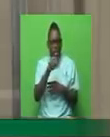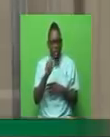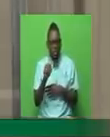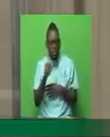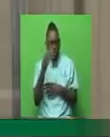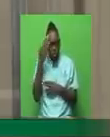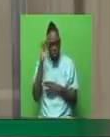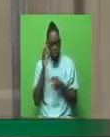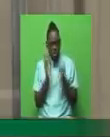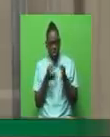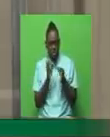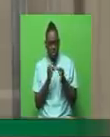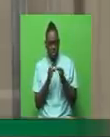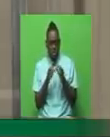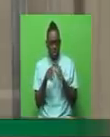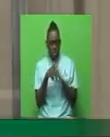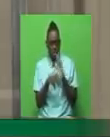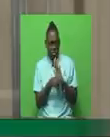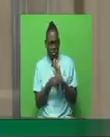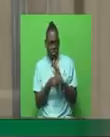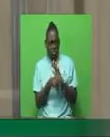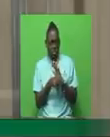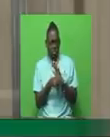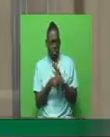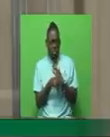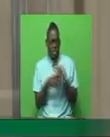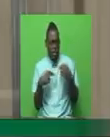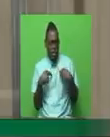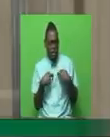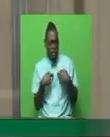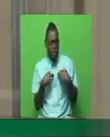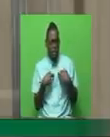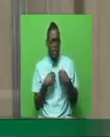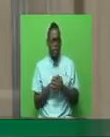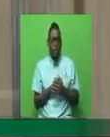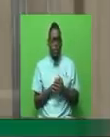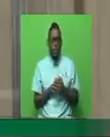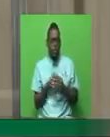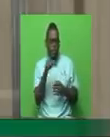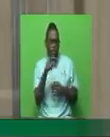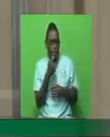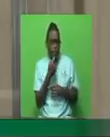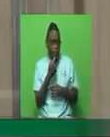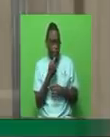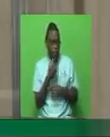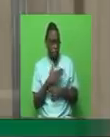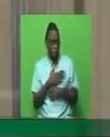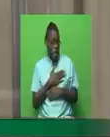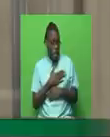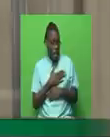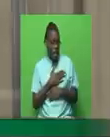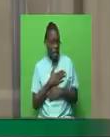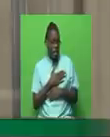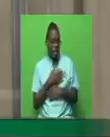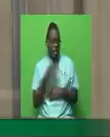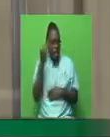stated. When he said, Madam Speaker, that it is his view, and I want the Minister of Finance, when he's wrapping up, to advise whether